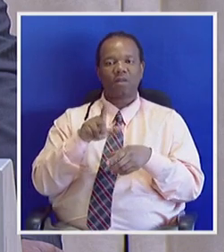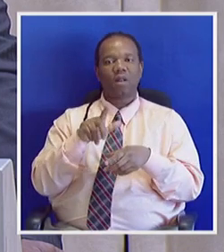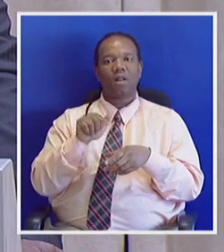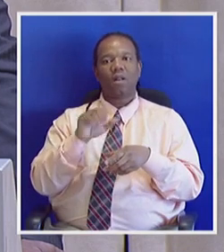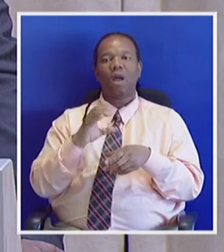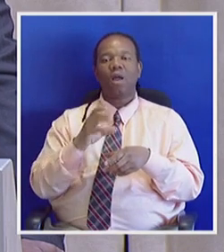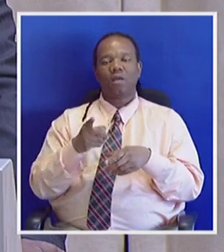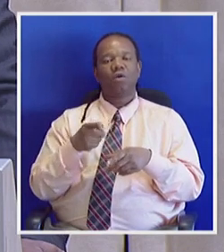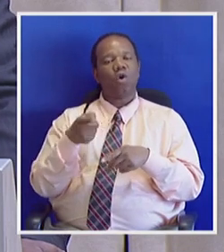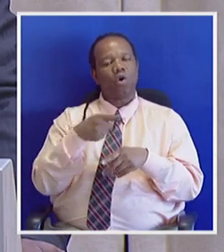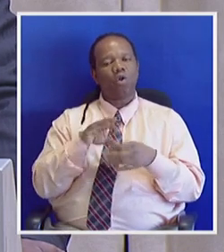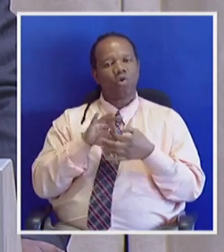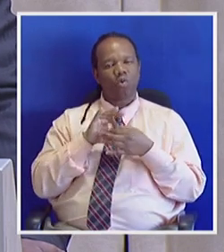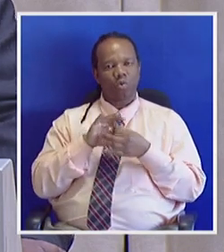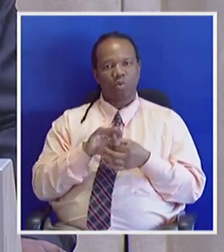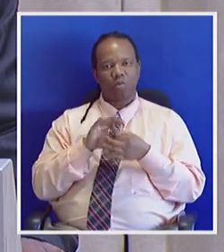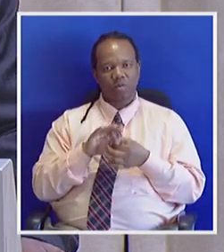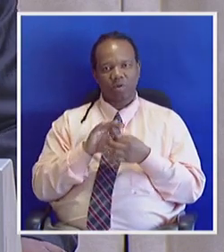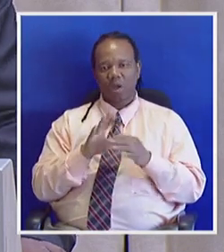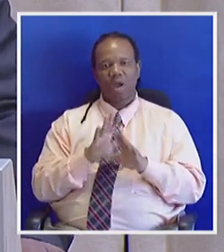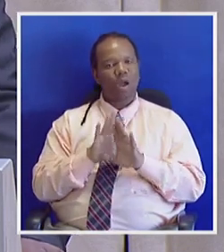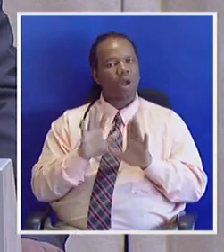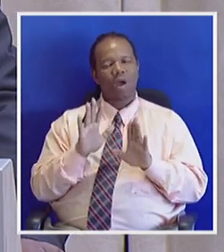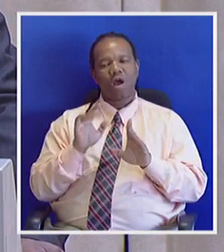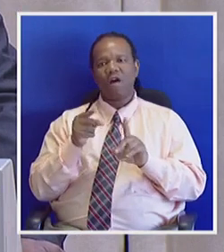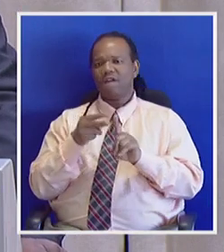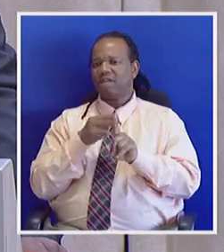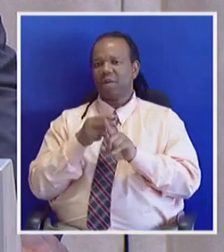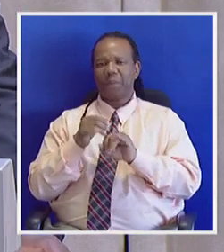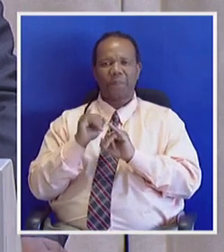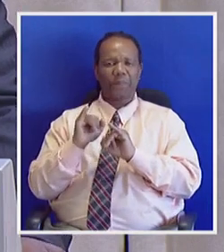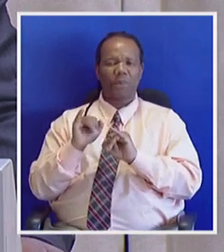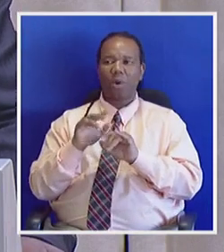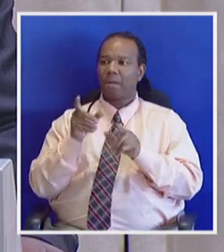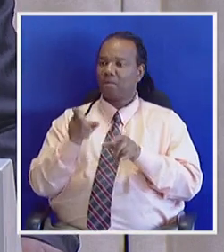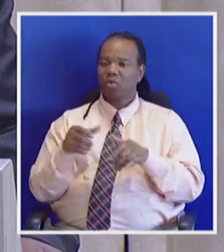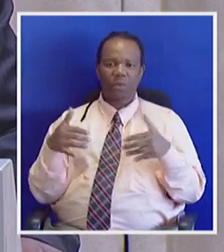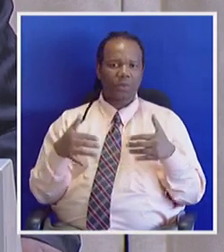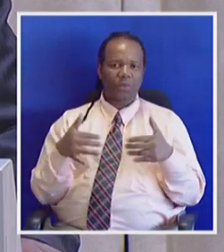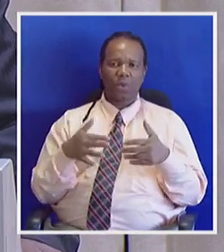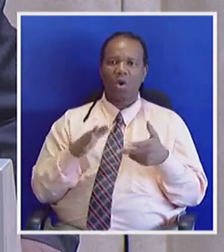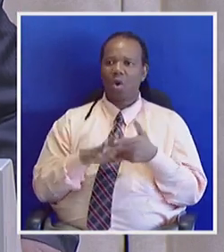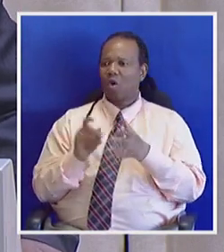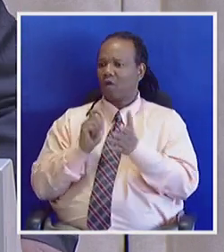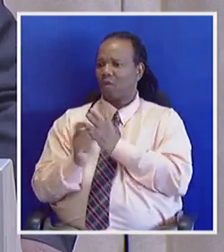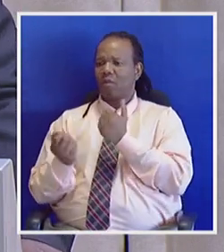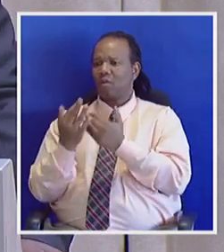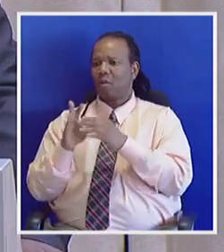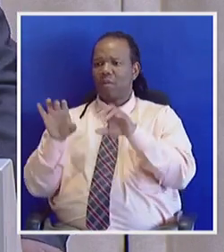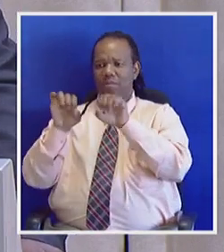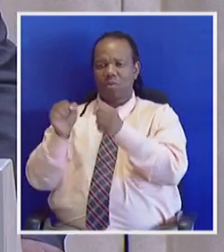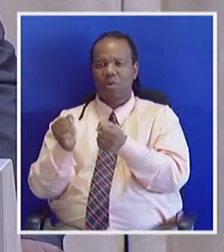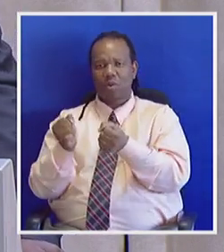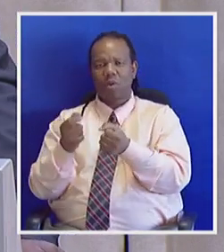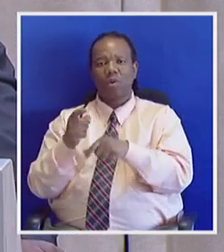all steps necessary to prevent violence, intimidation, and damage to property during